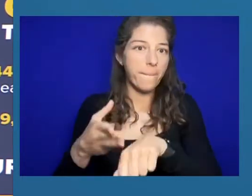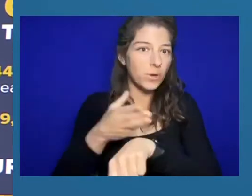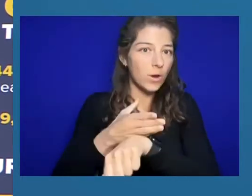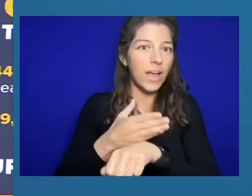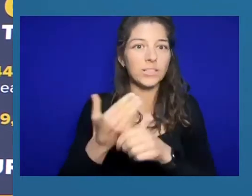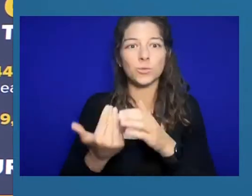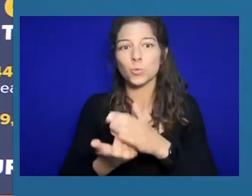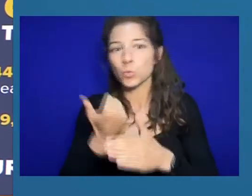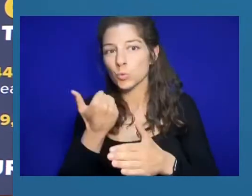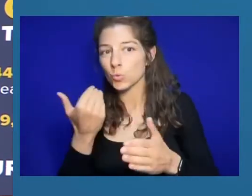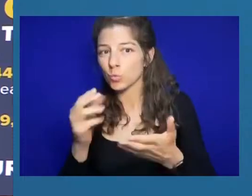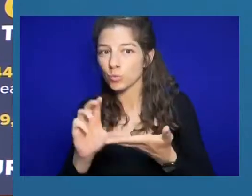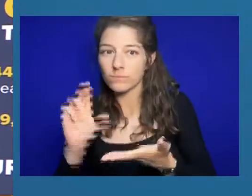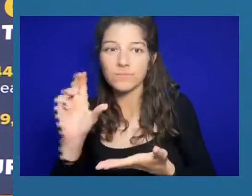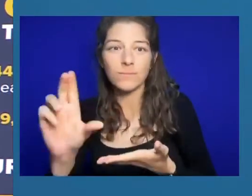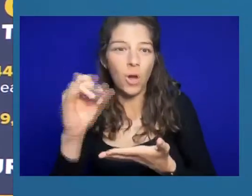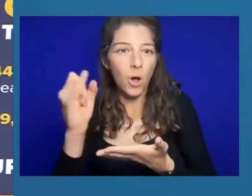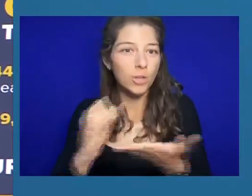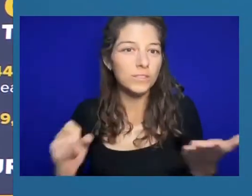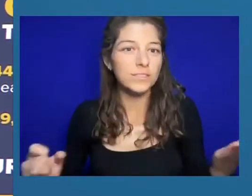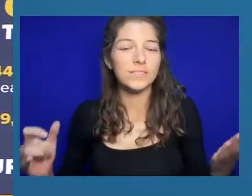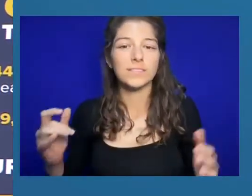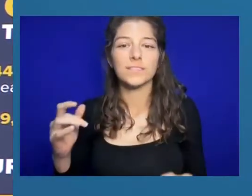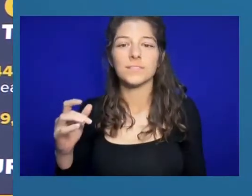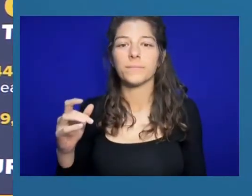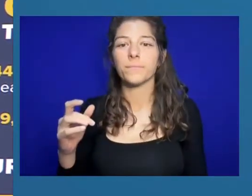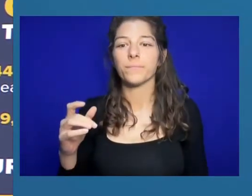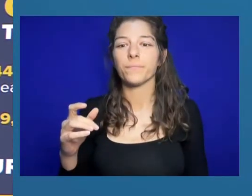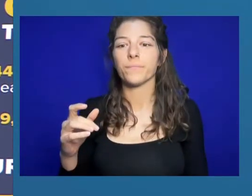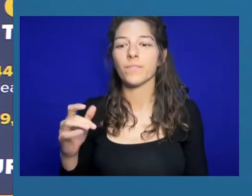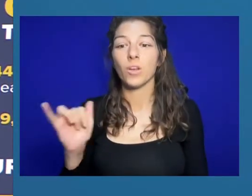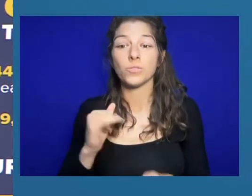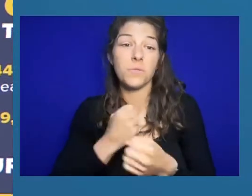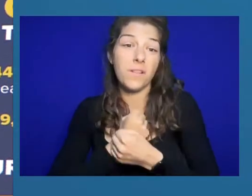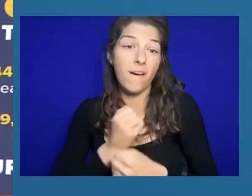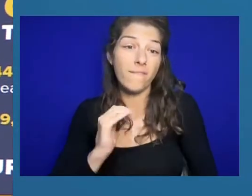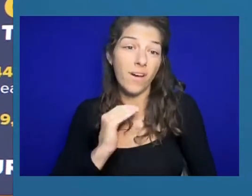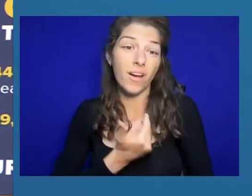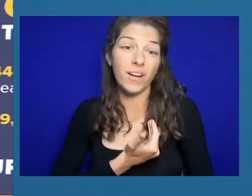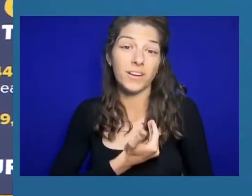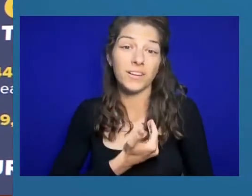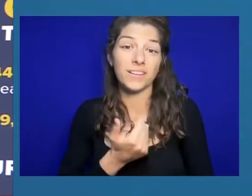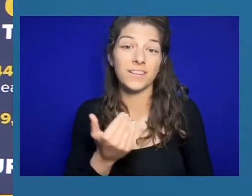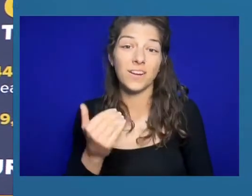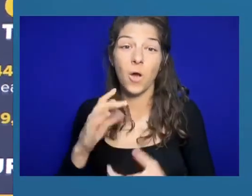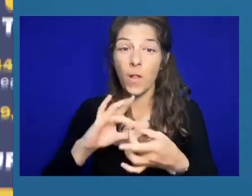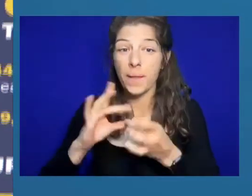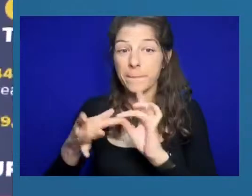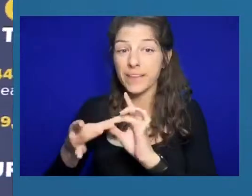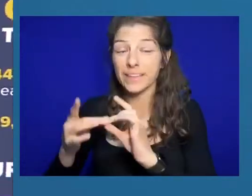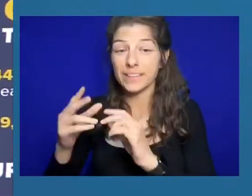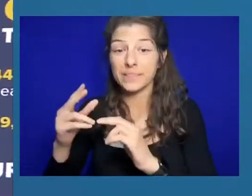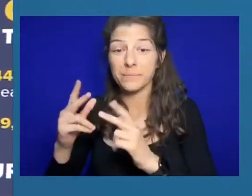We believe in it. Now, we also love our Olympic facilities up